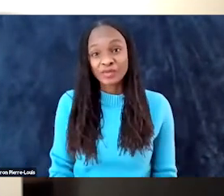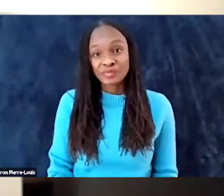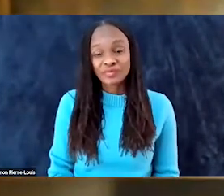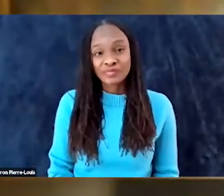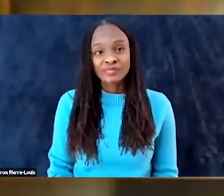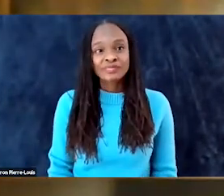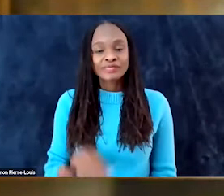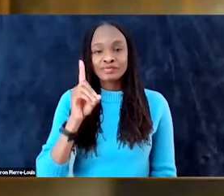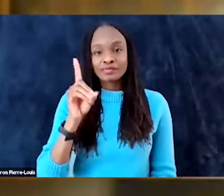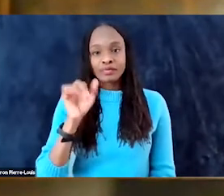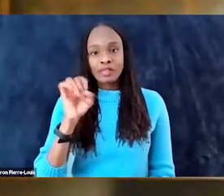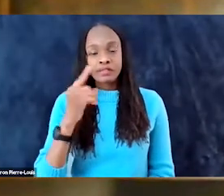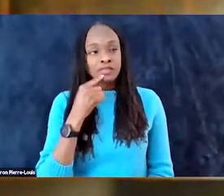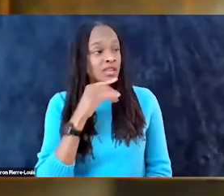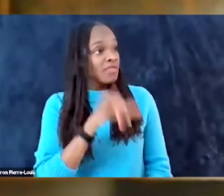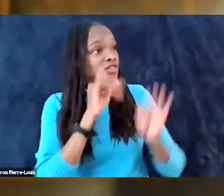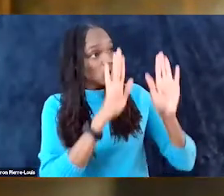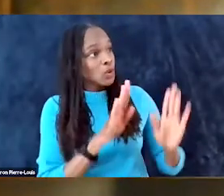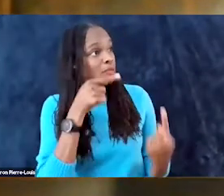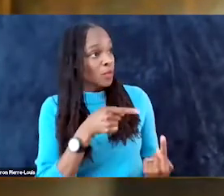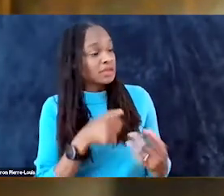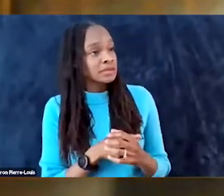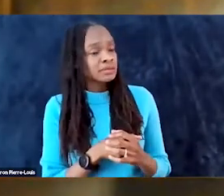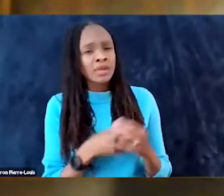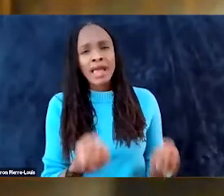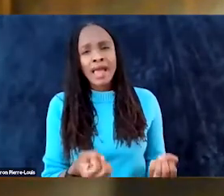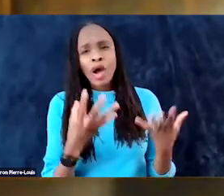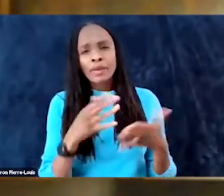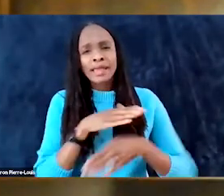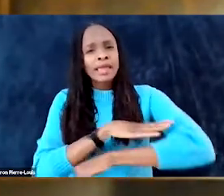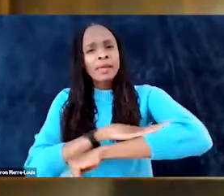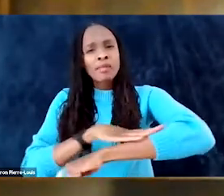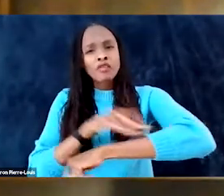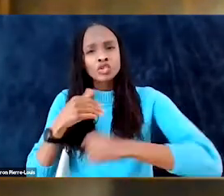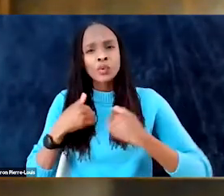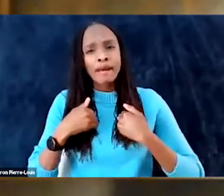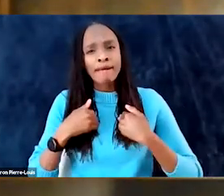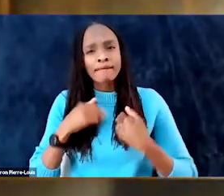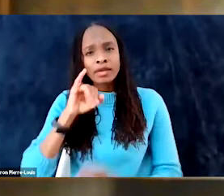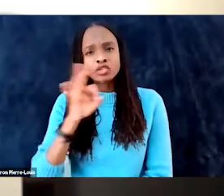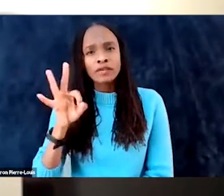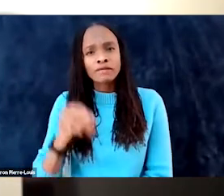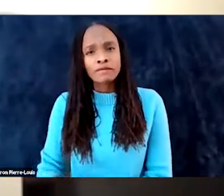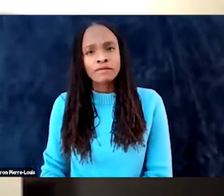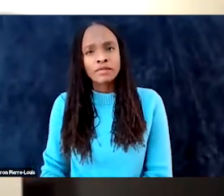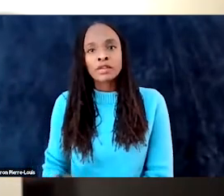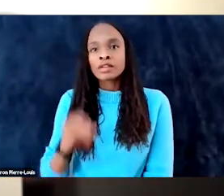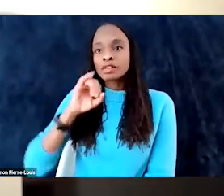It's great. It's a great point. How many platforms do you have right now, Jeff? I